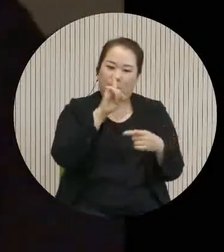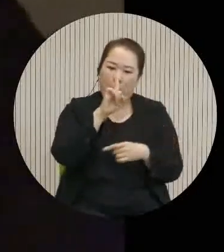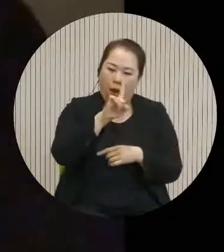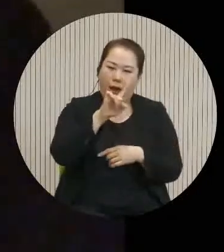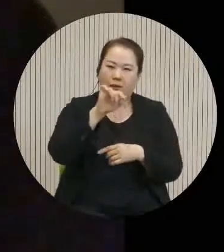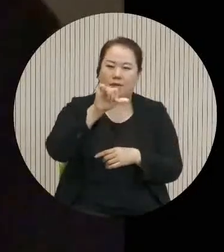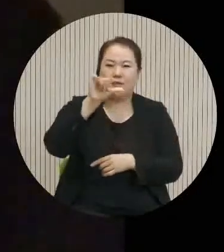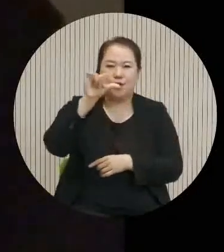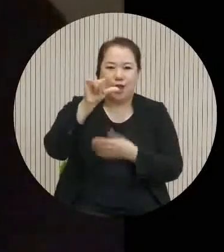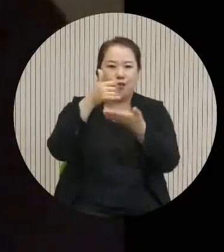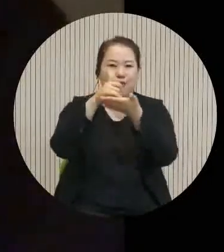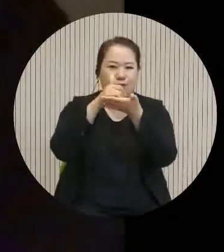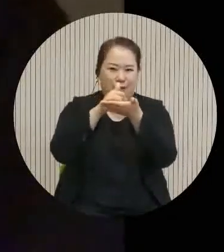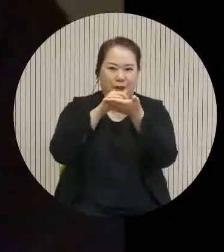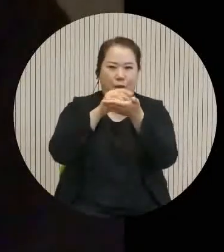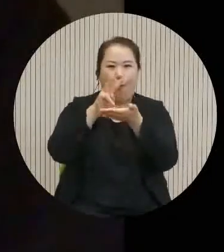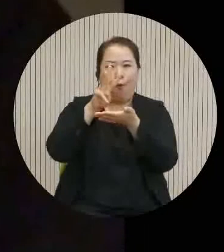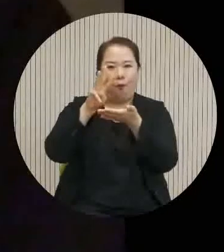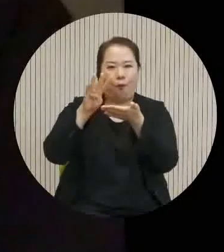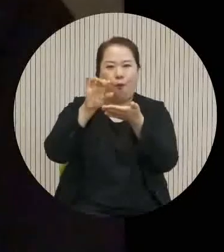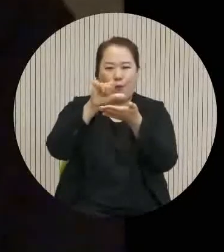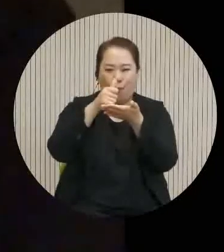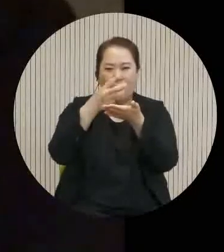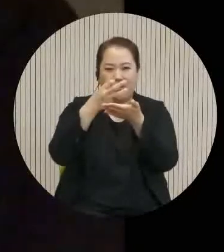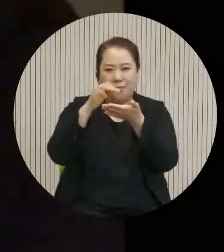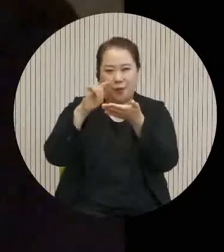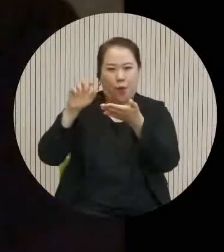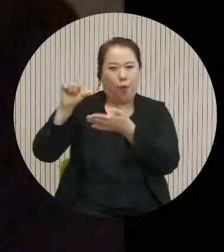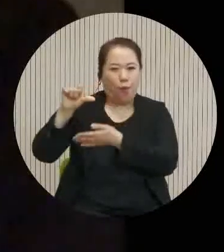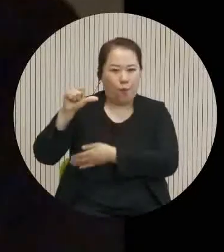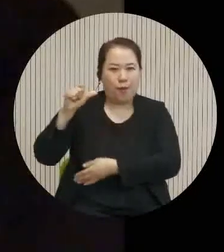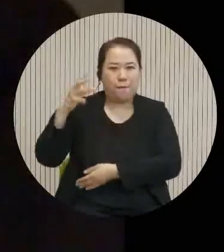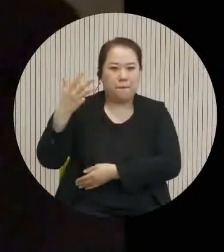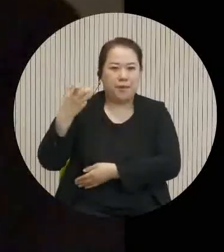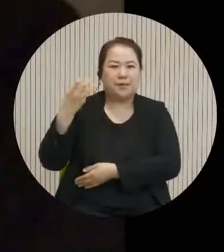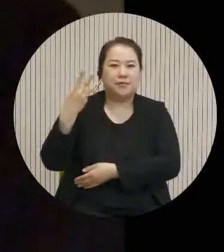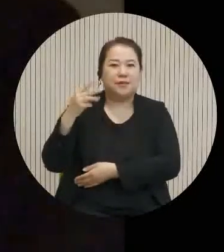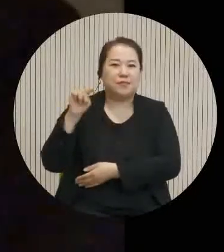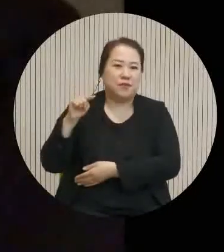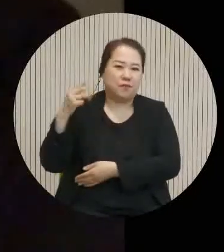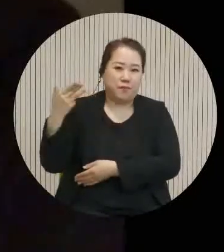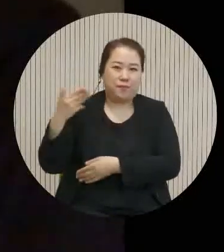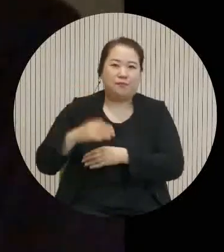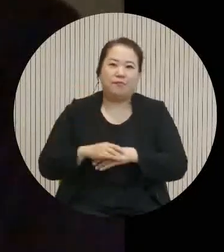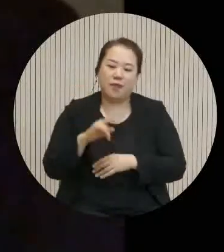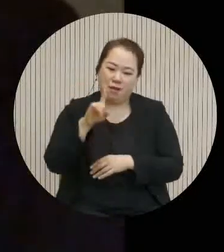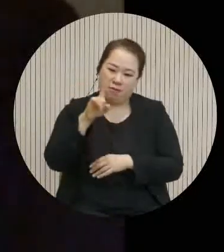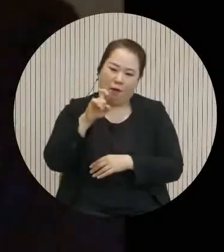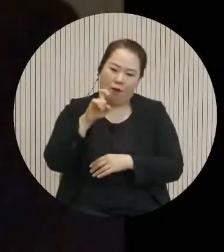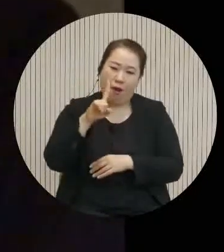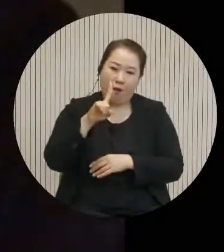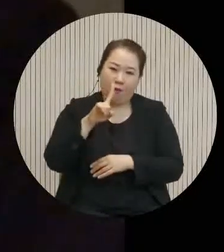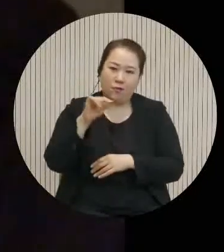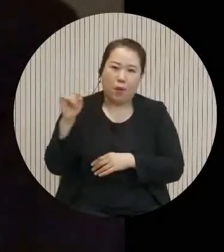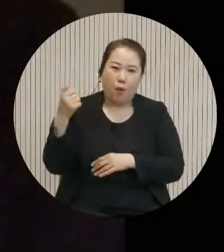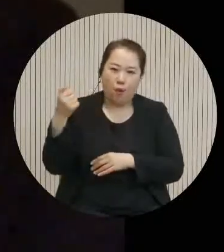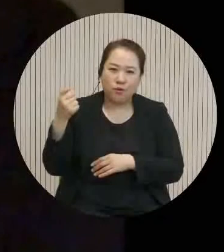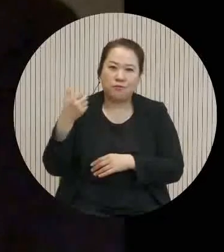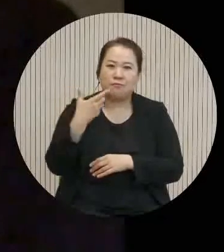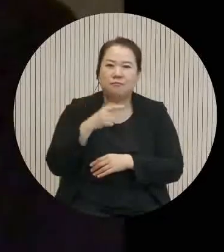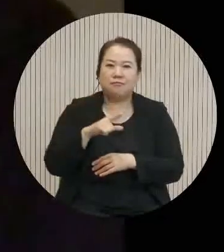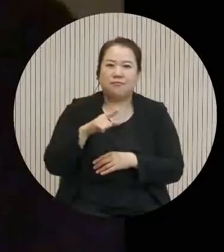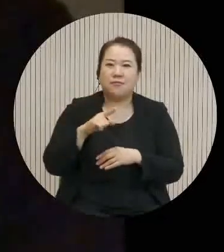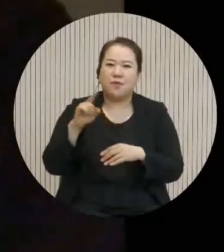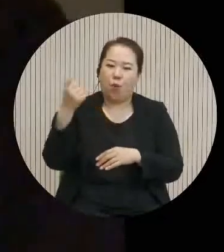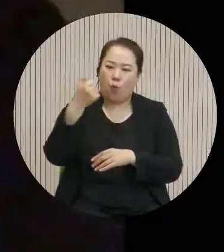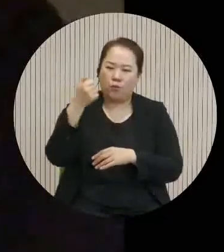who read 6 to 10 goes up, 583. Those who read between 11 and 50, 605. A couple of people read more than